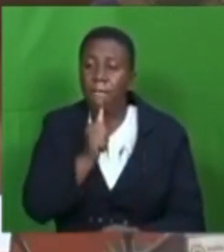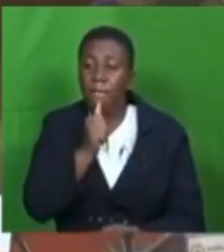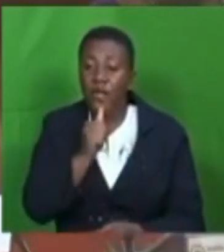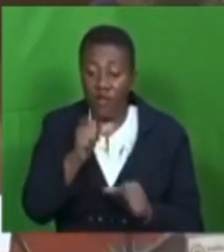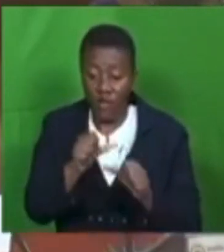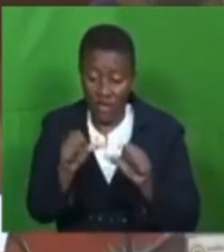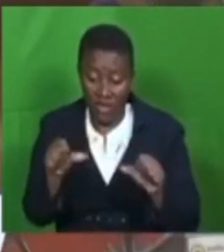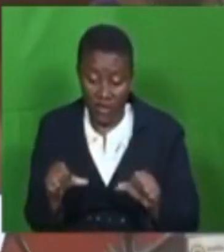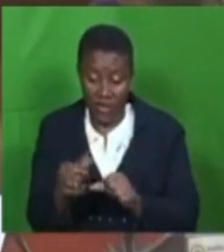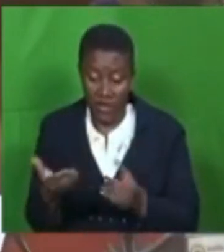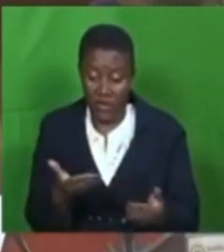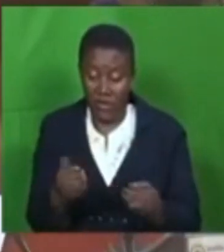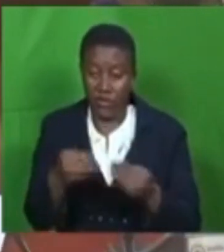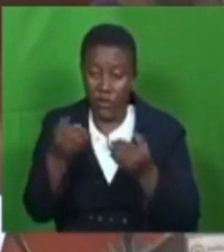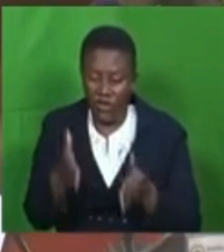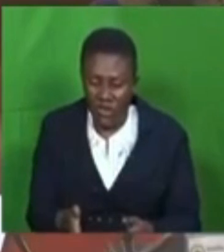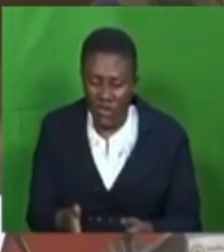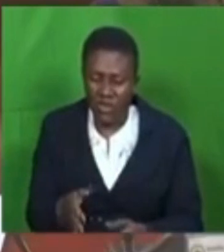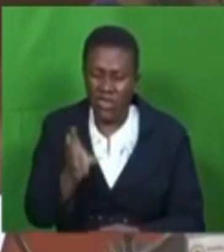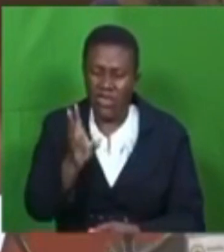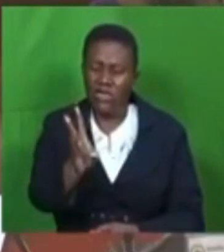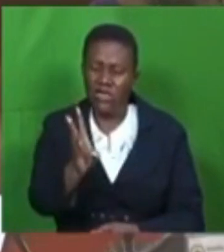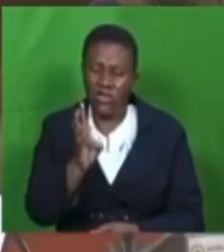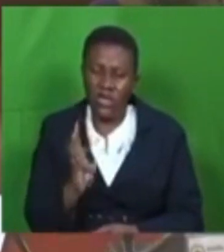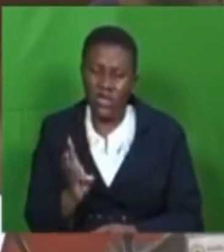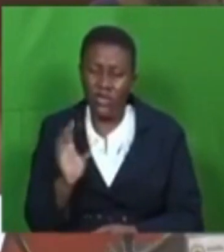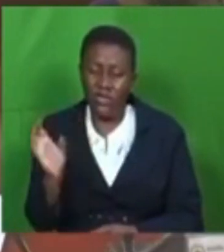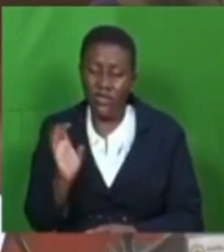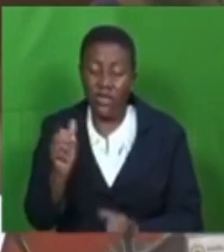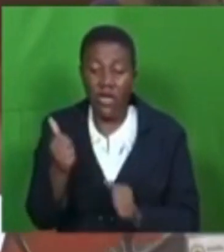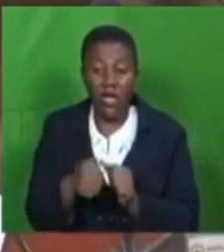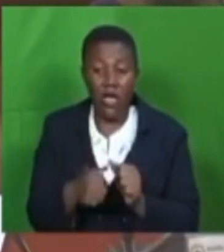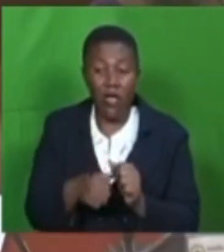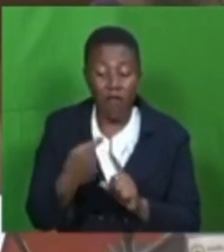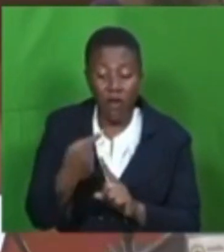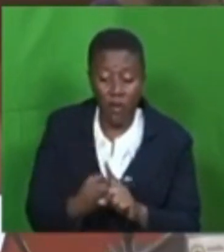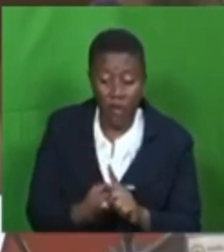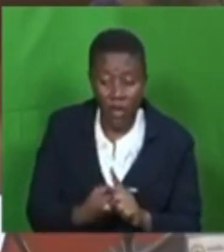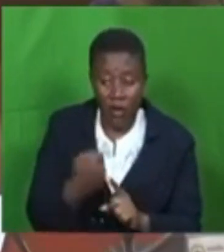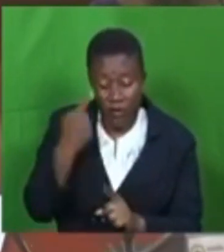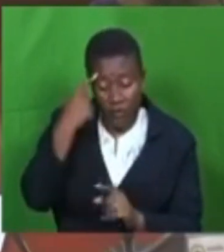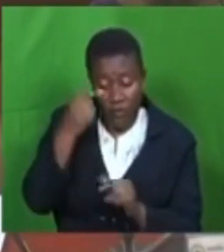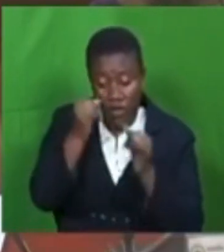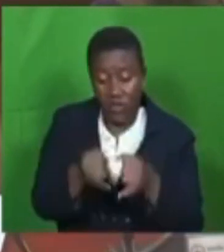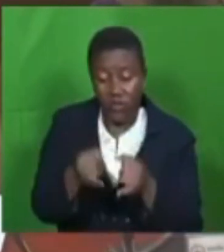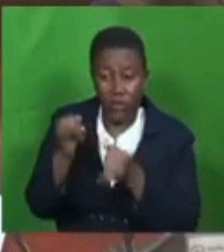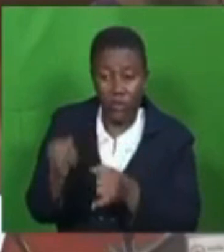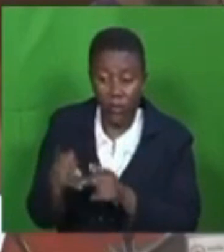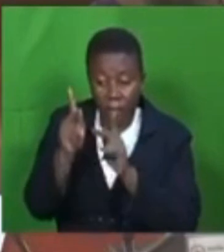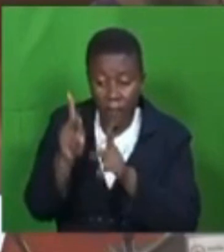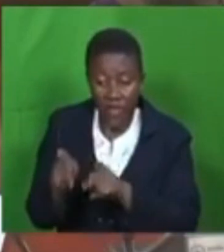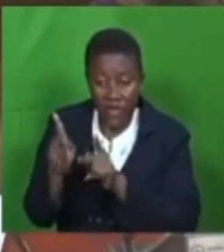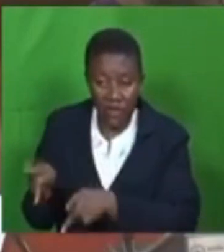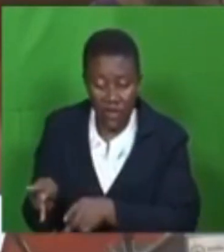provider, 600 cedis a month for each member, for each person